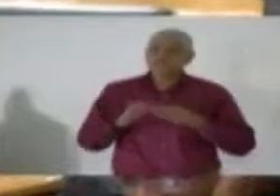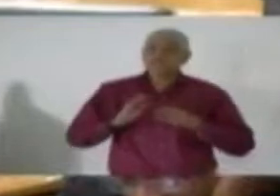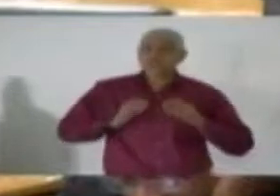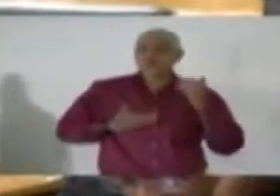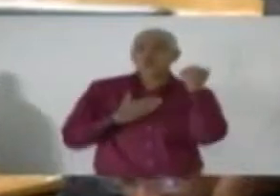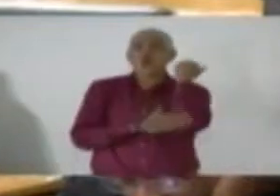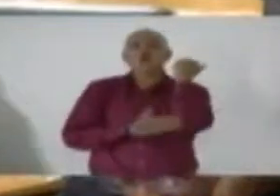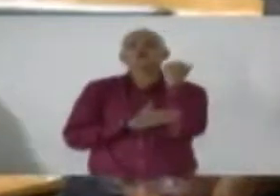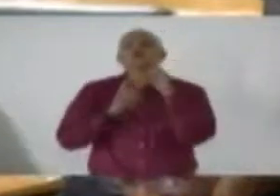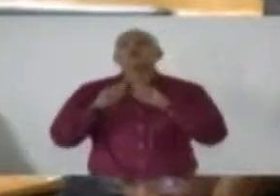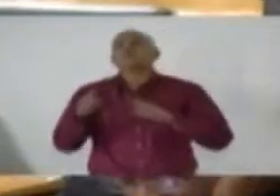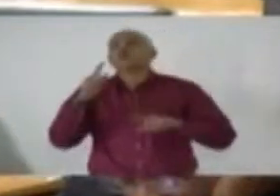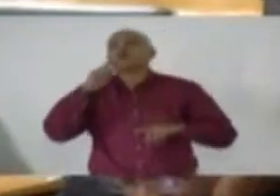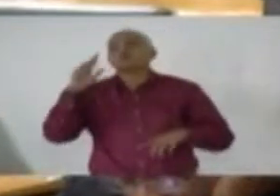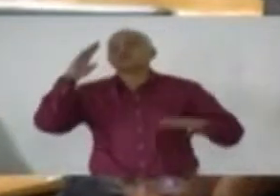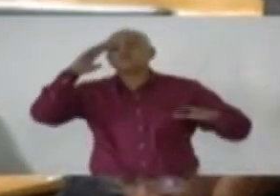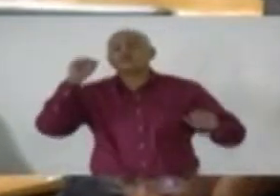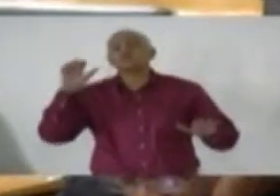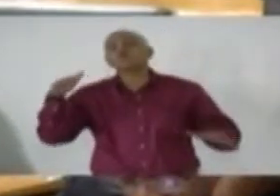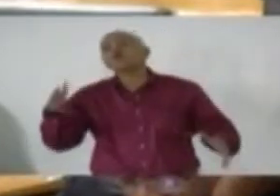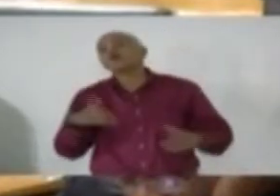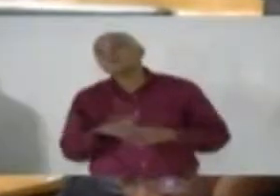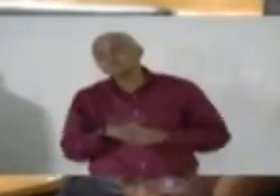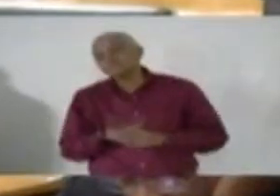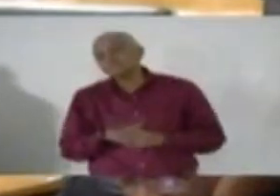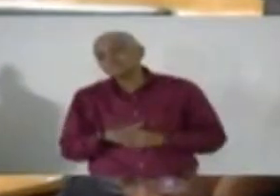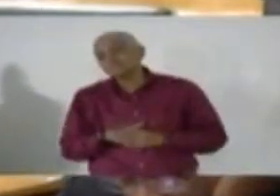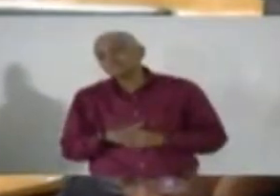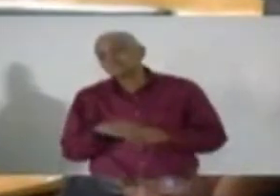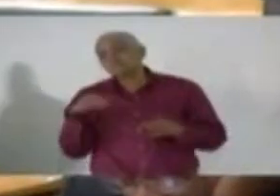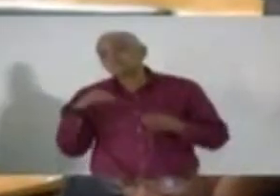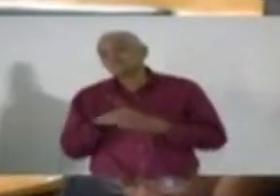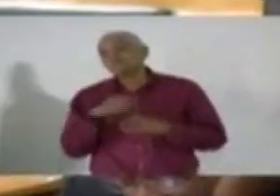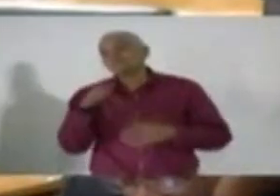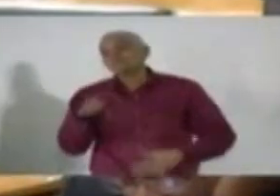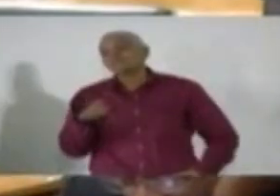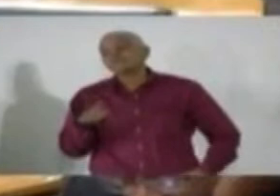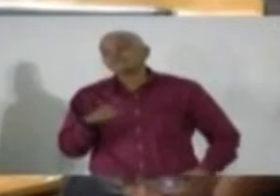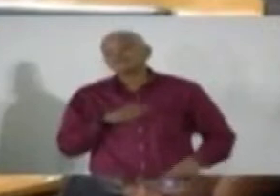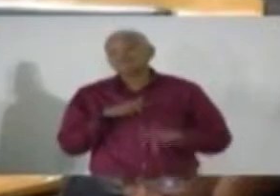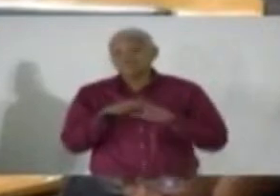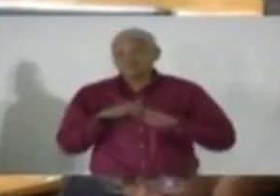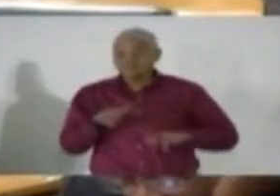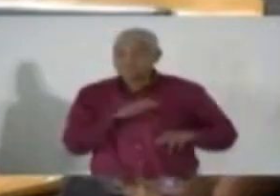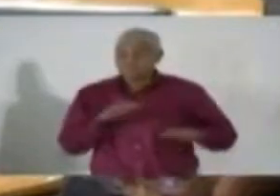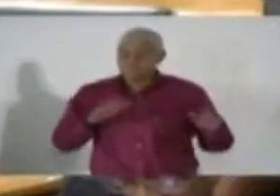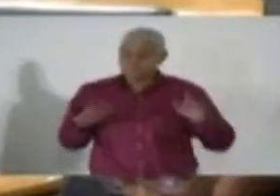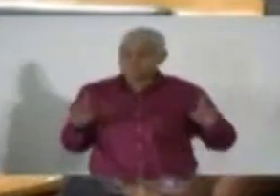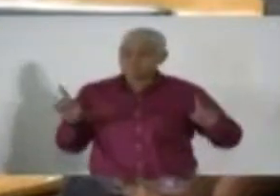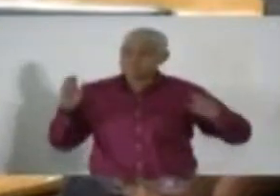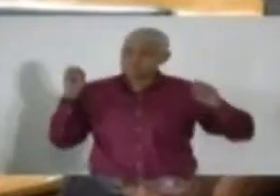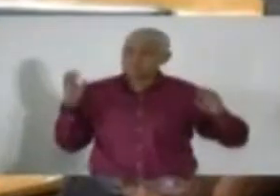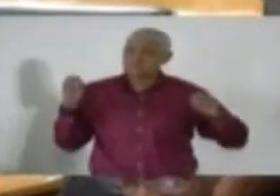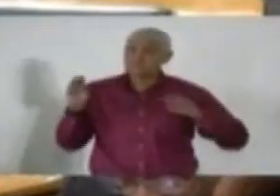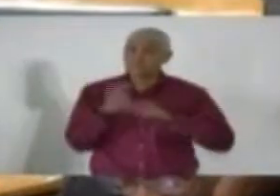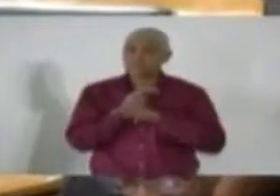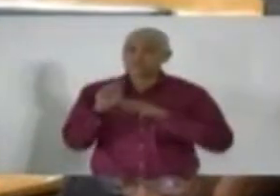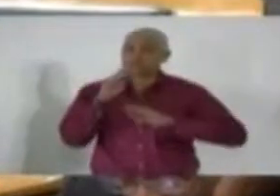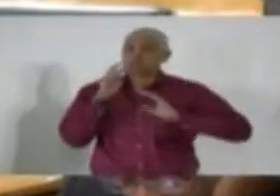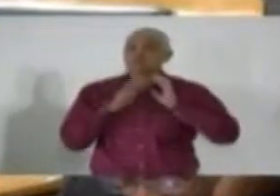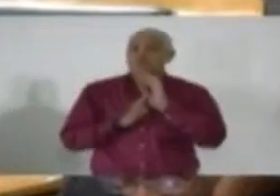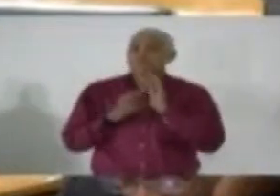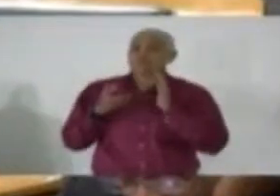country, but, Mr. President, in a large way, because I sit on this committee where many ministries are